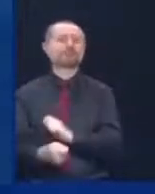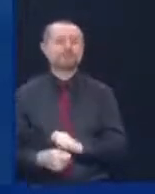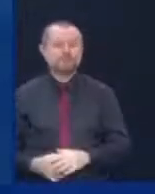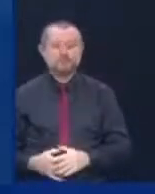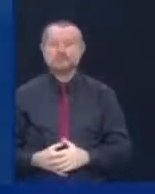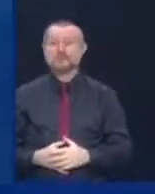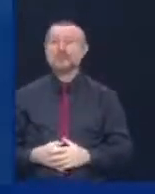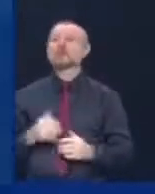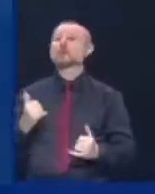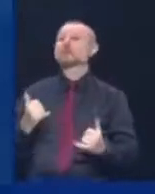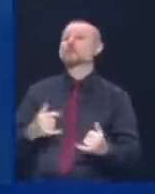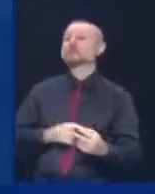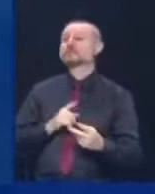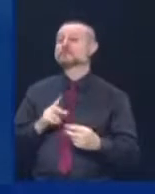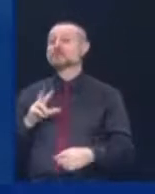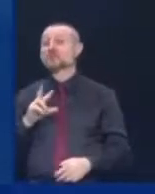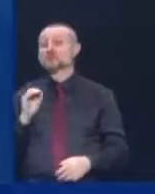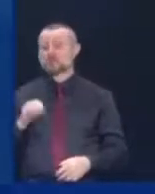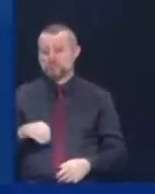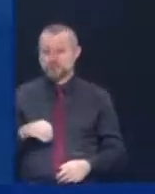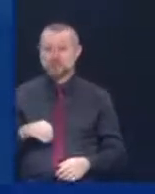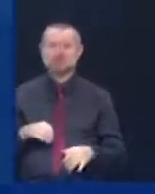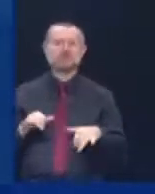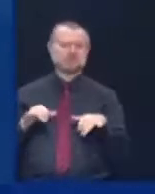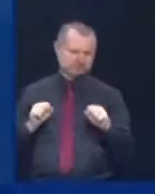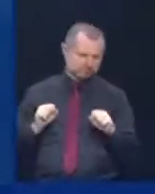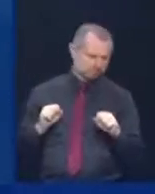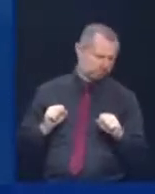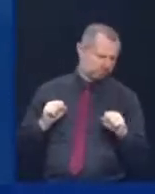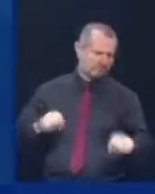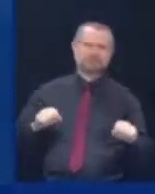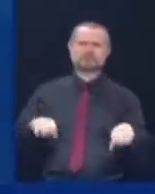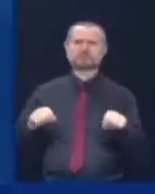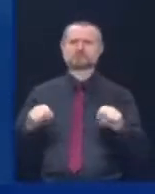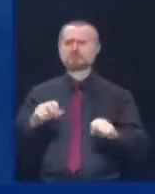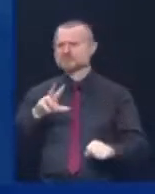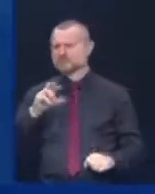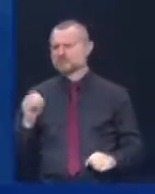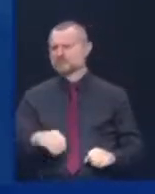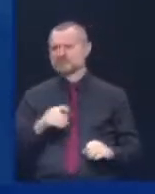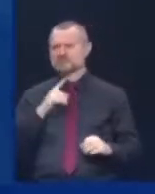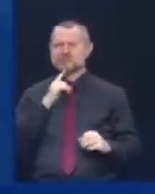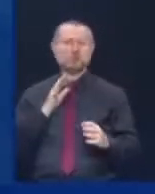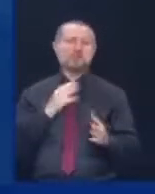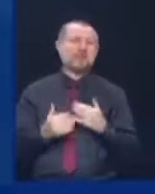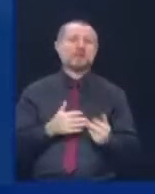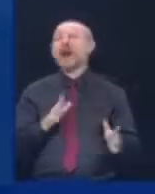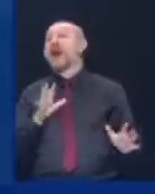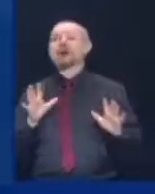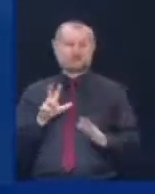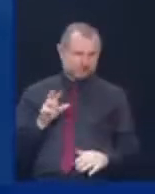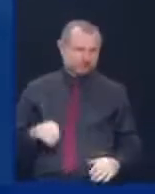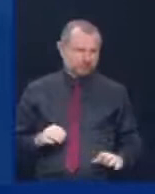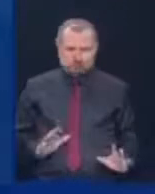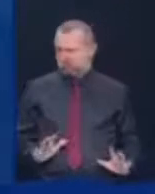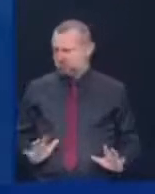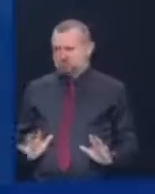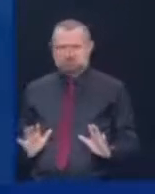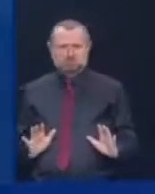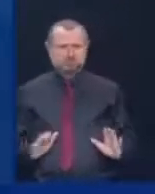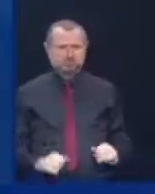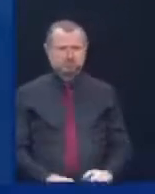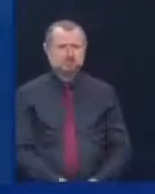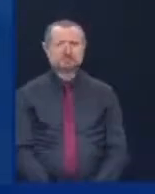3% positivity statewide. Yes, but that's not relevant. That's not relevant.